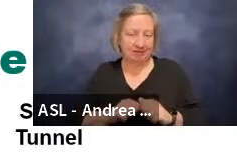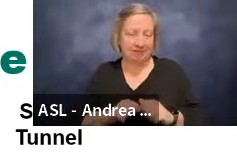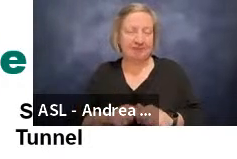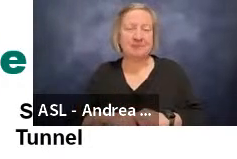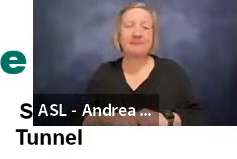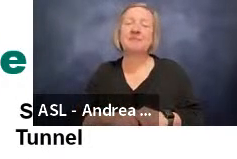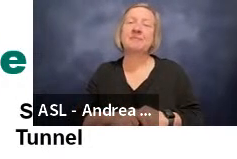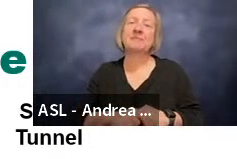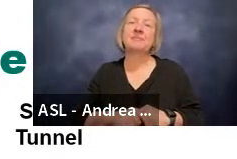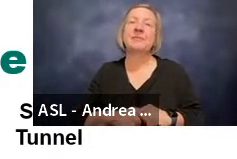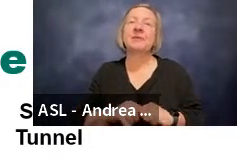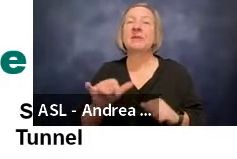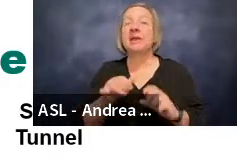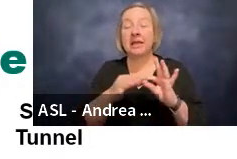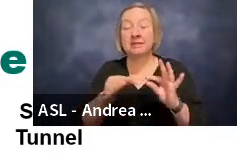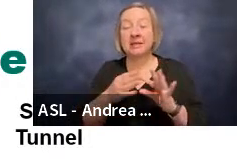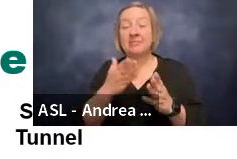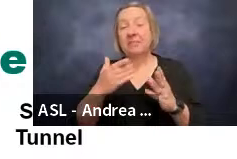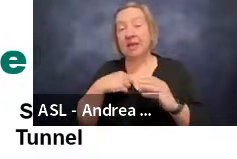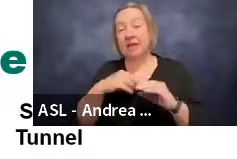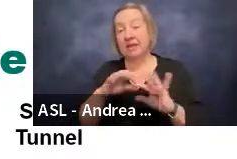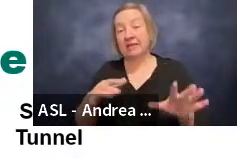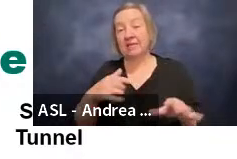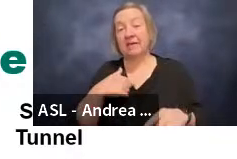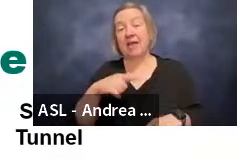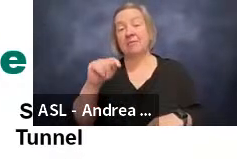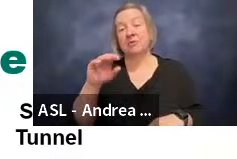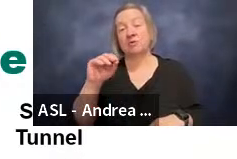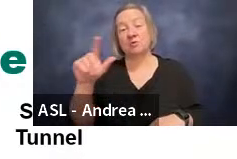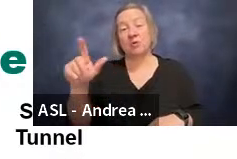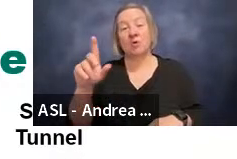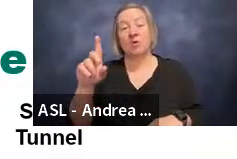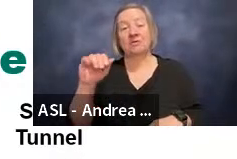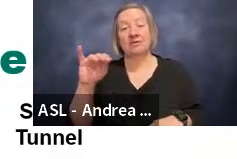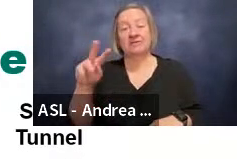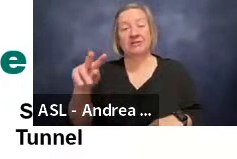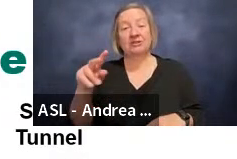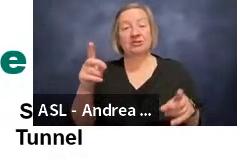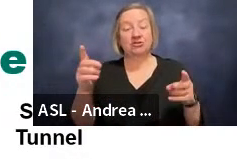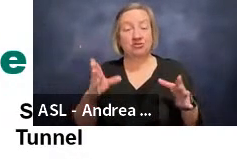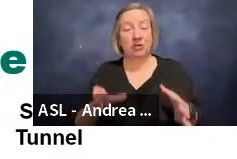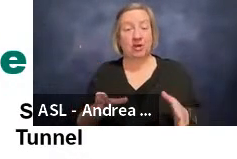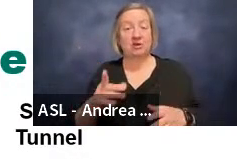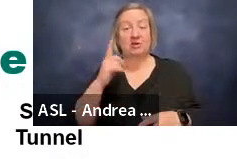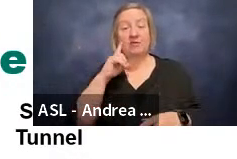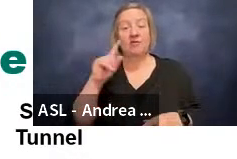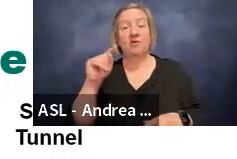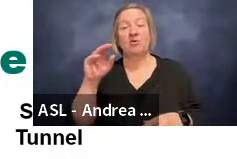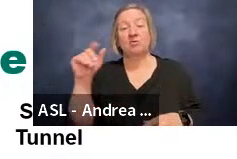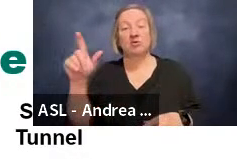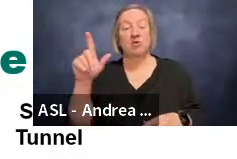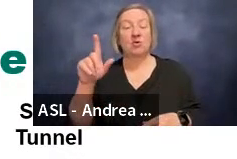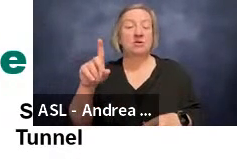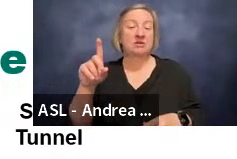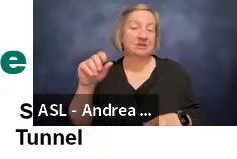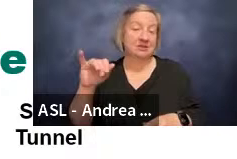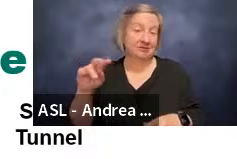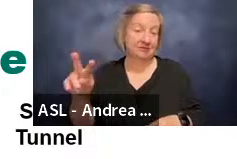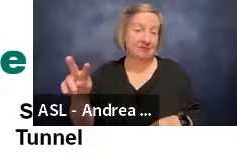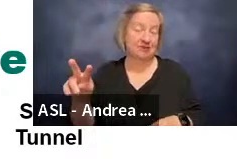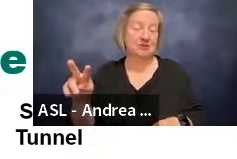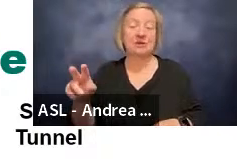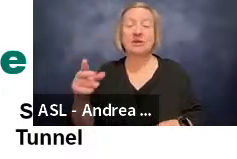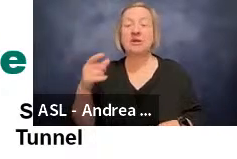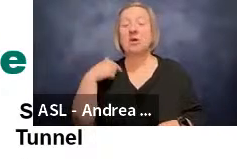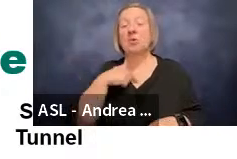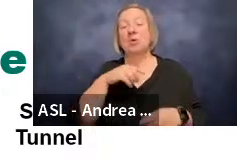As I said, or maybe I should clarify, yeah, I'm the toll division director in the toll division, and we are